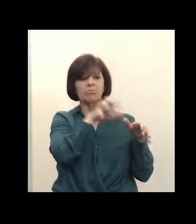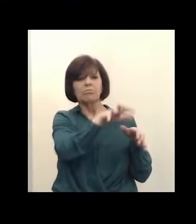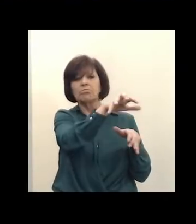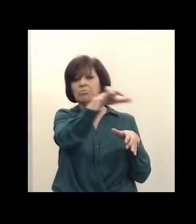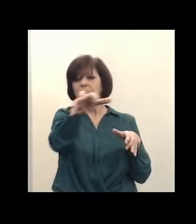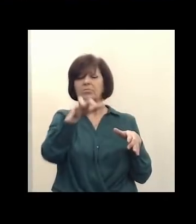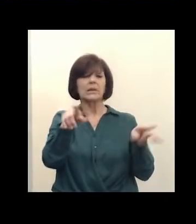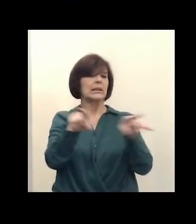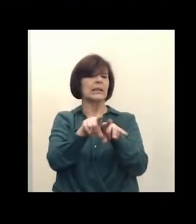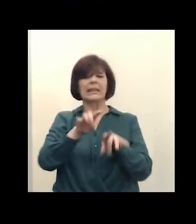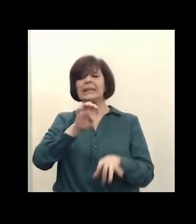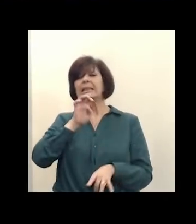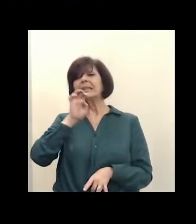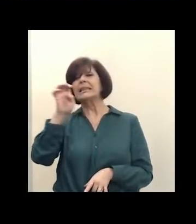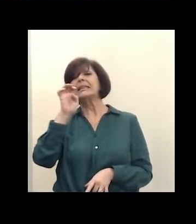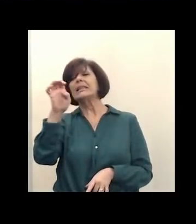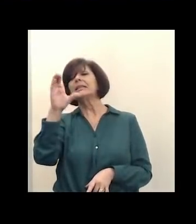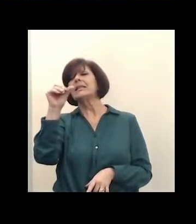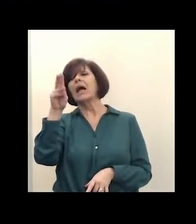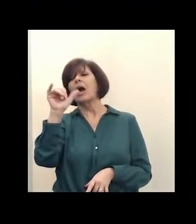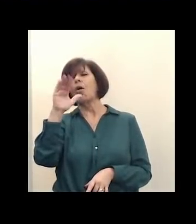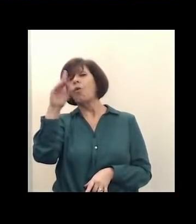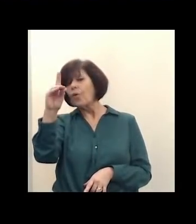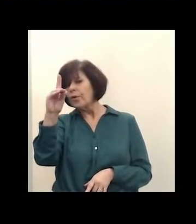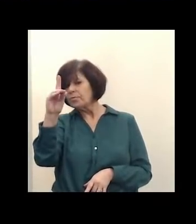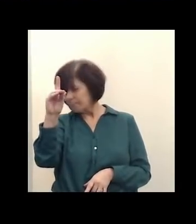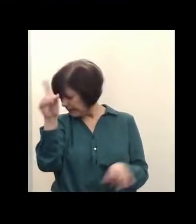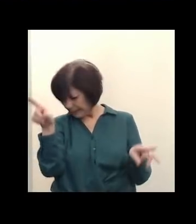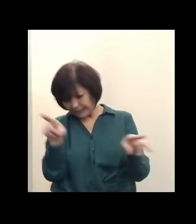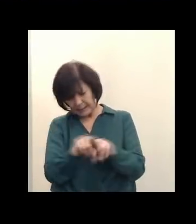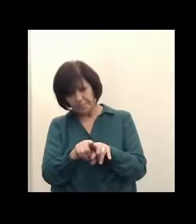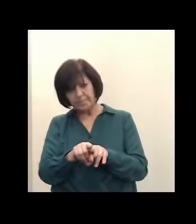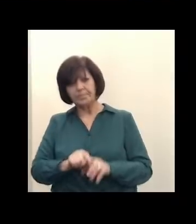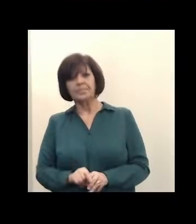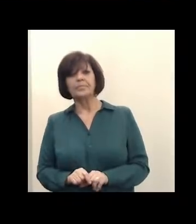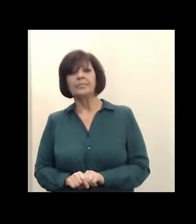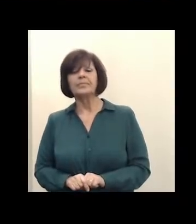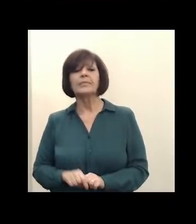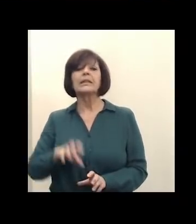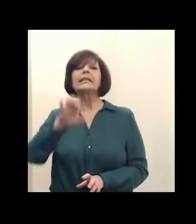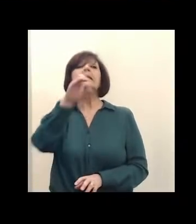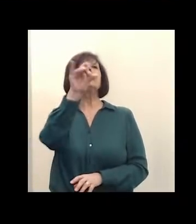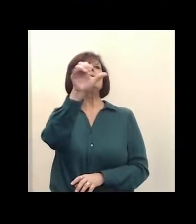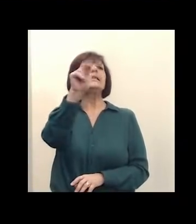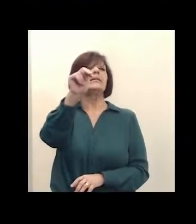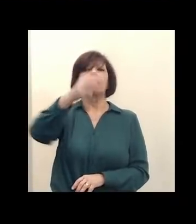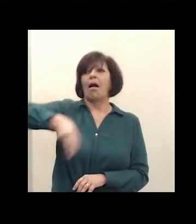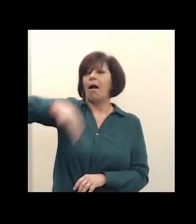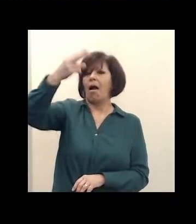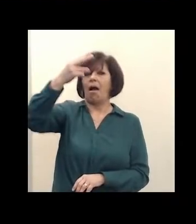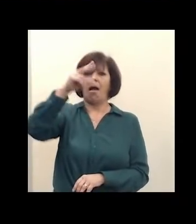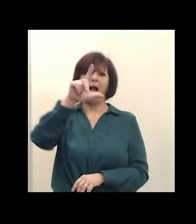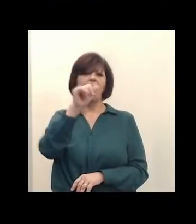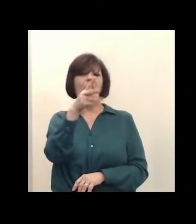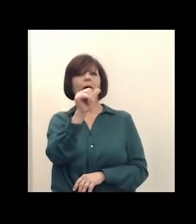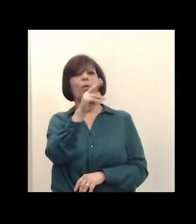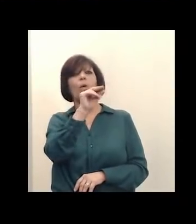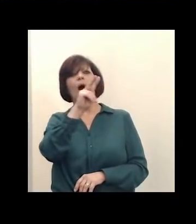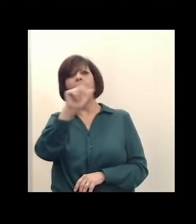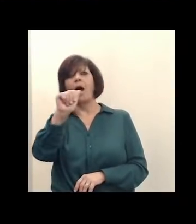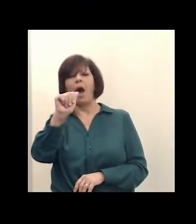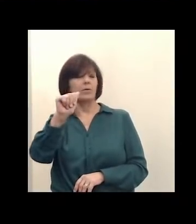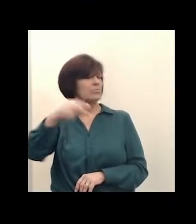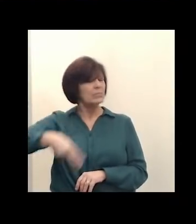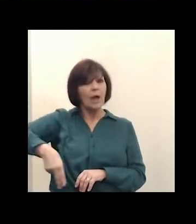East Concord in the southern part of Erie County. Eden, very high. Lackawanna, almost 1 out of every